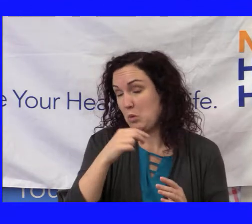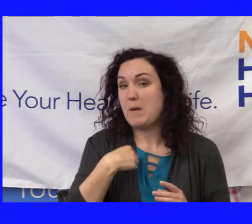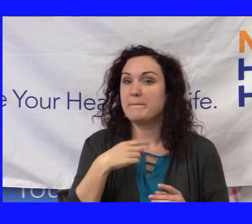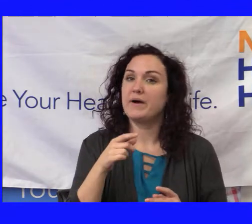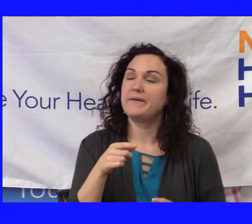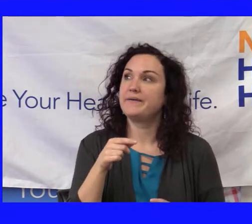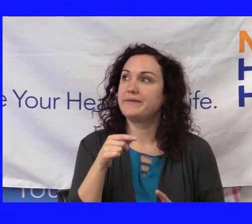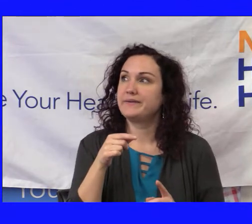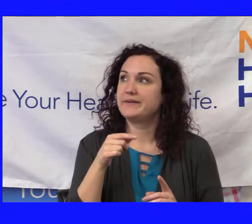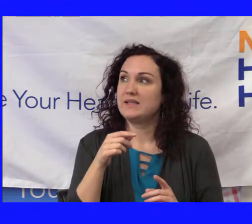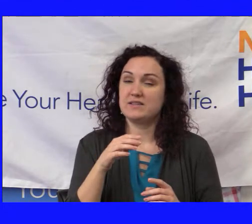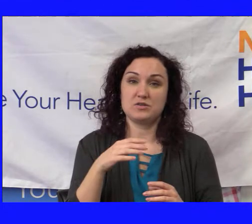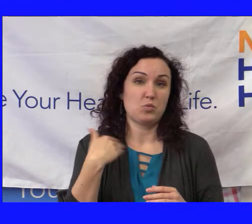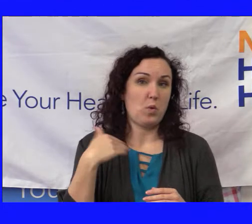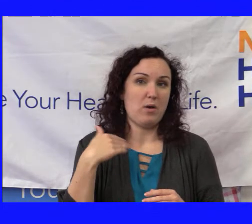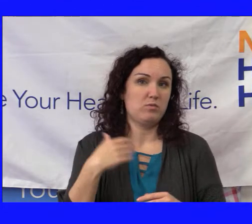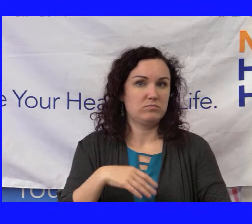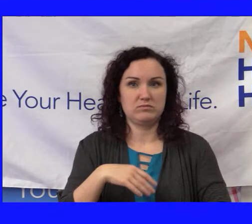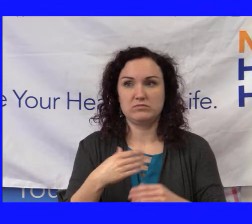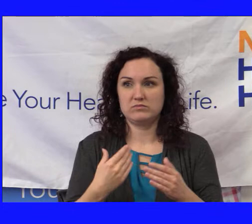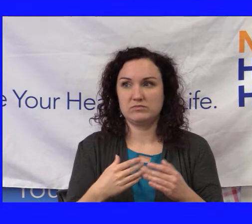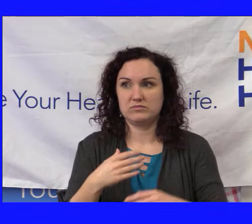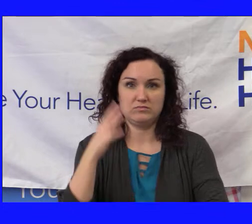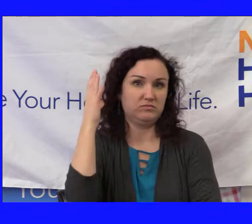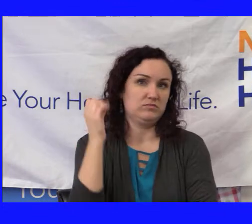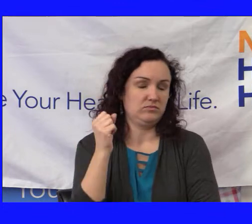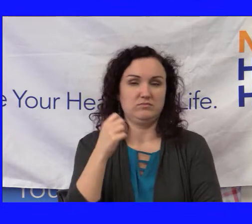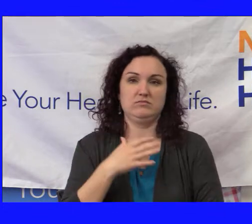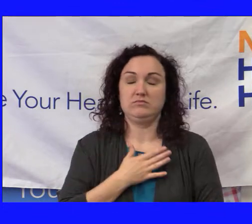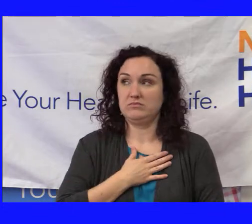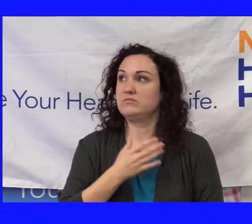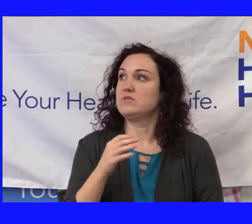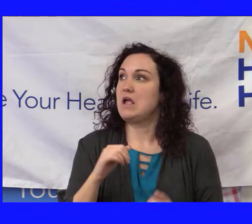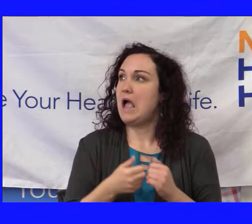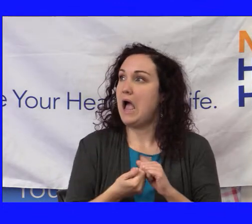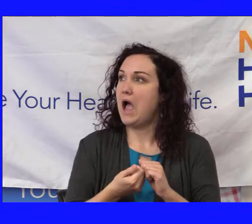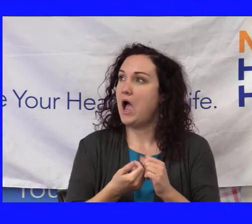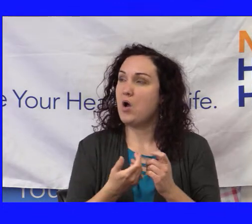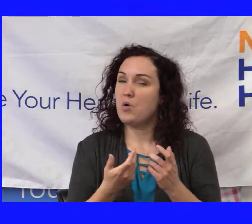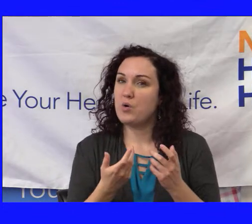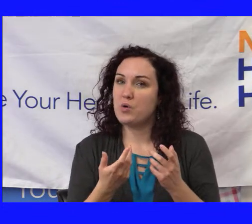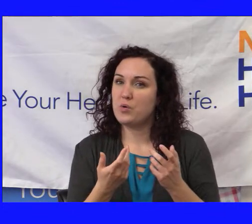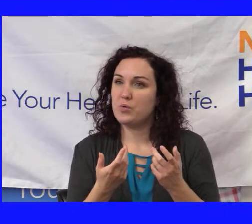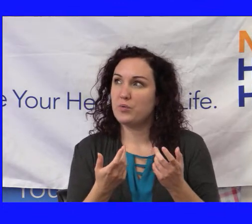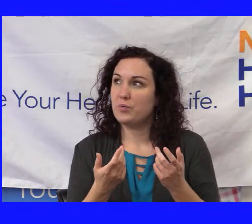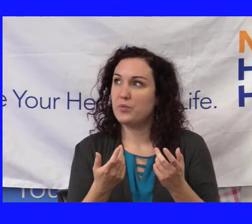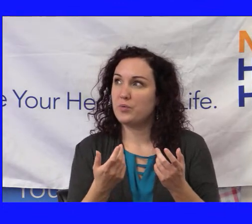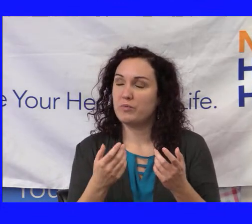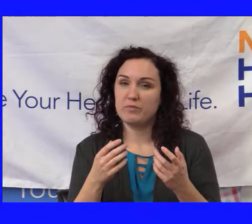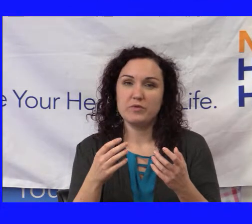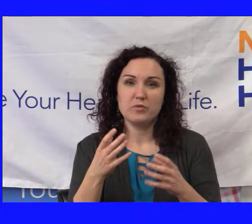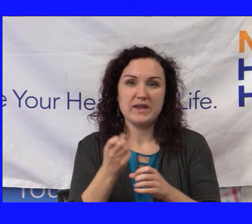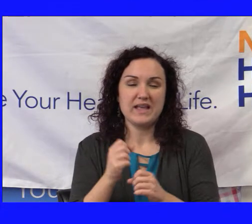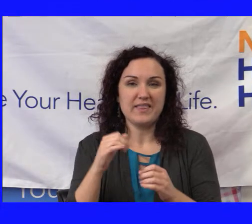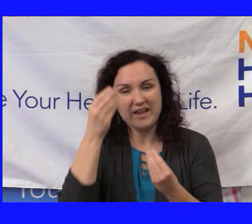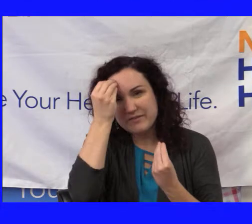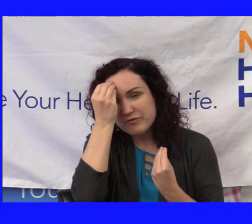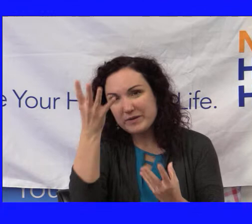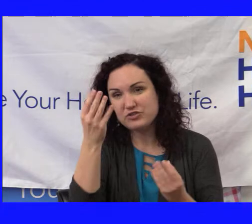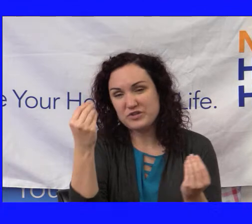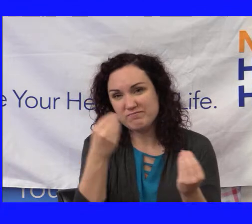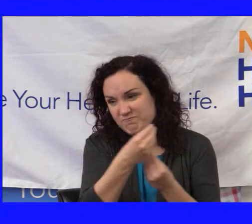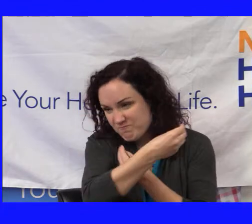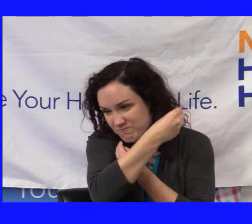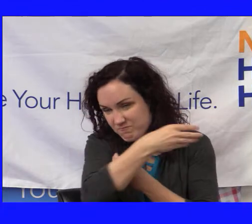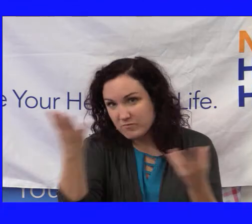clearly groundbreaking. And one of the questions is, how do we get that beyond the 15 other health systems and sort of,